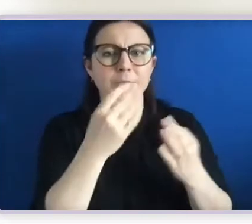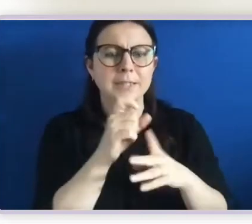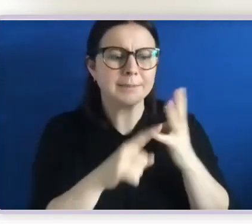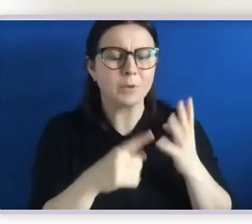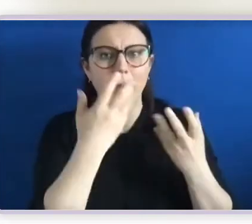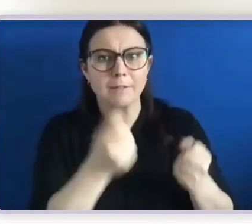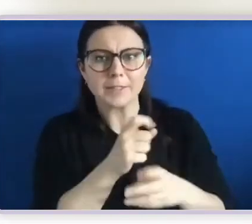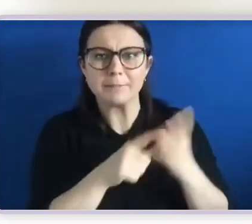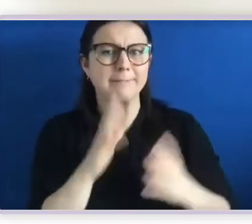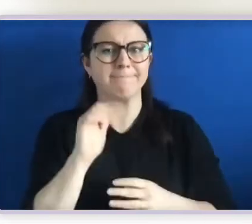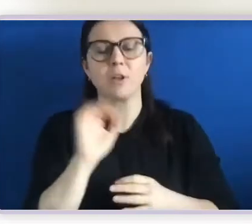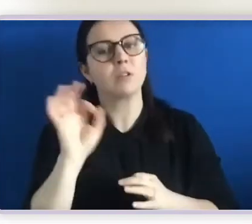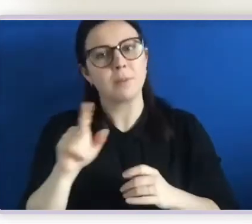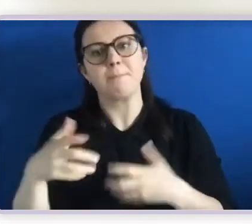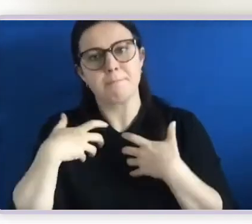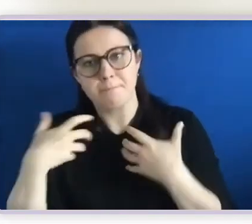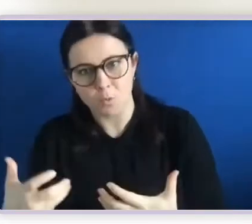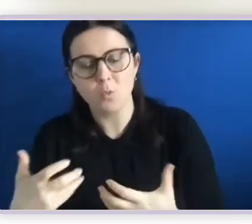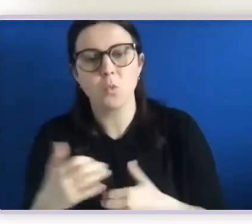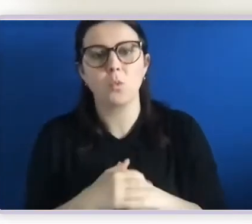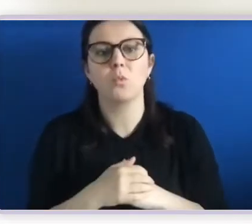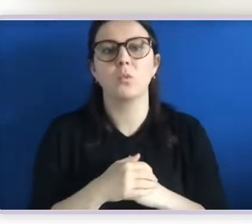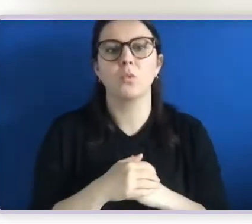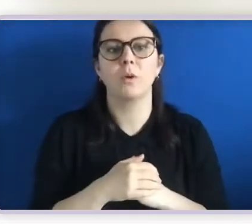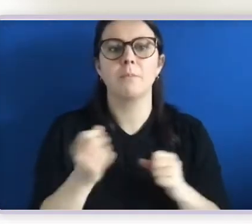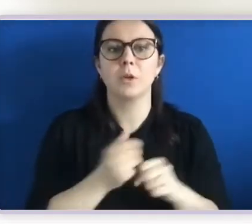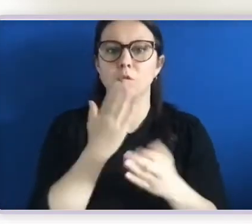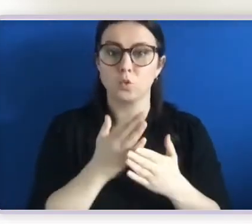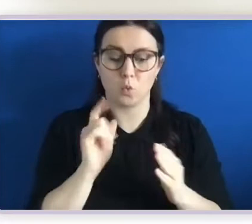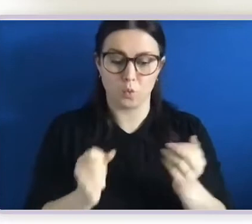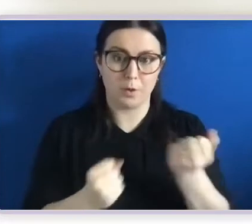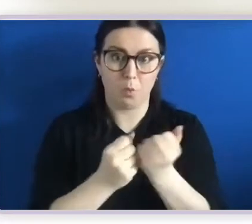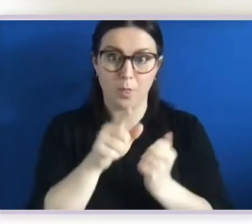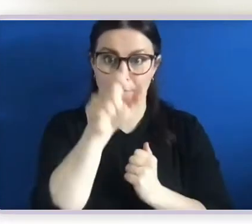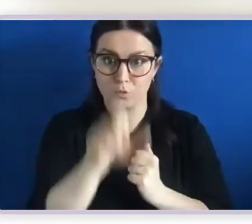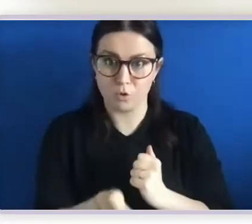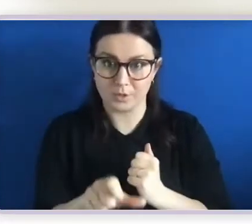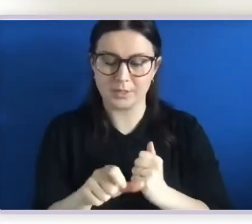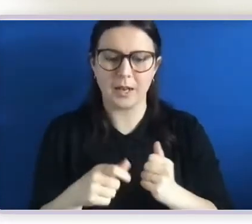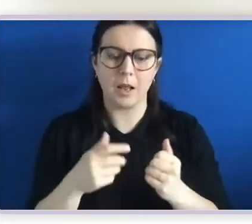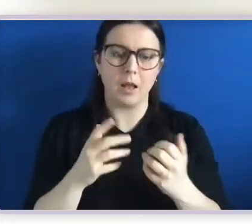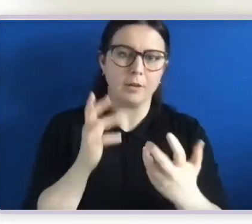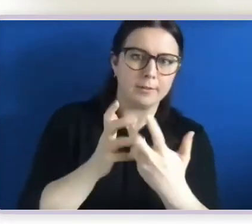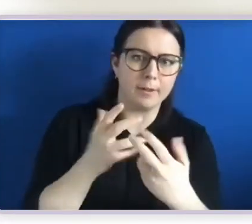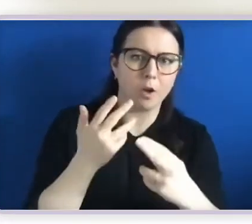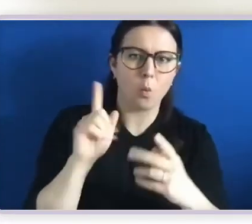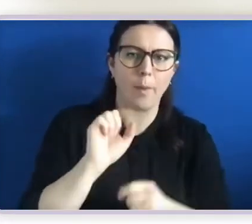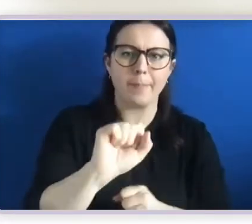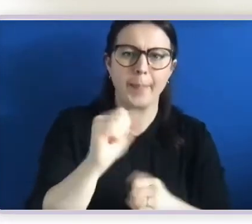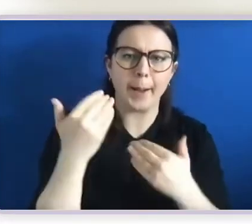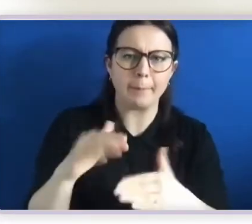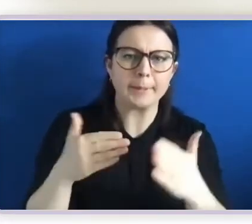It's supporting the person with respect to their limitations. And I'm sorry, but